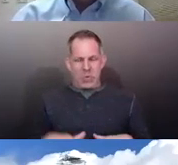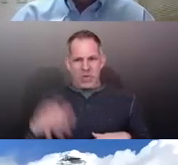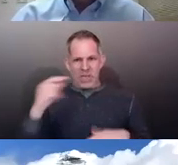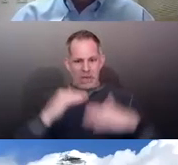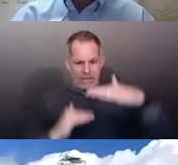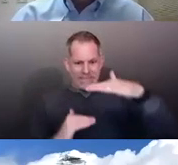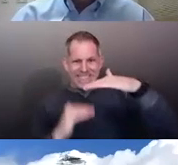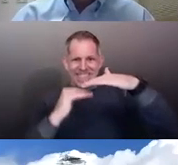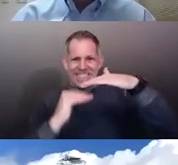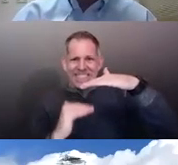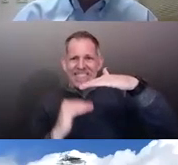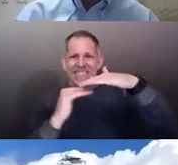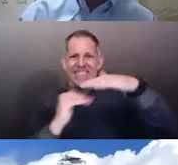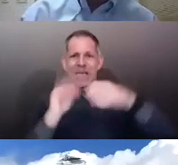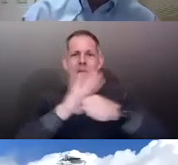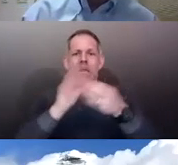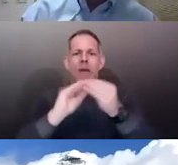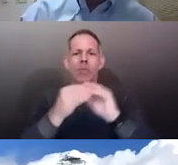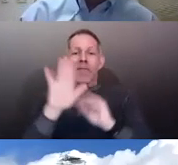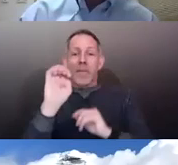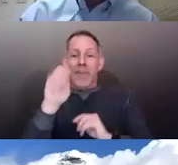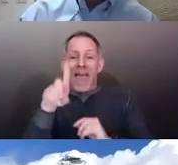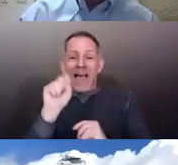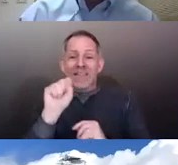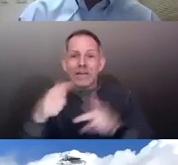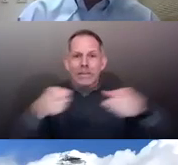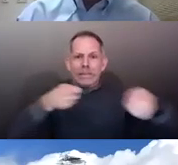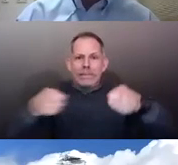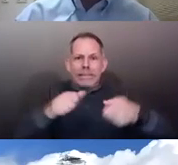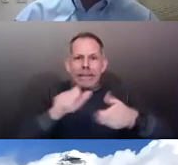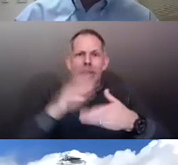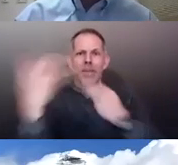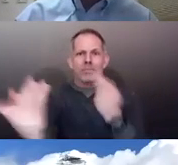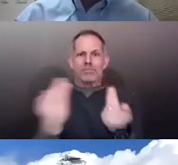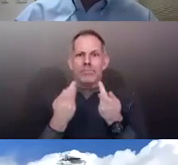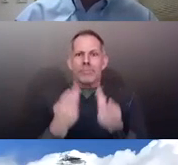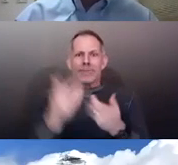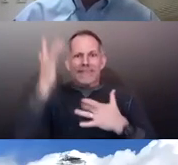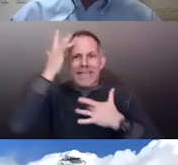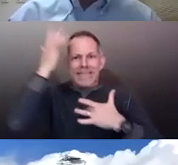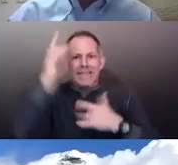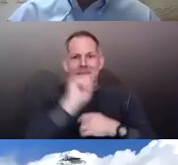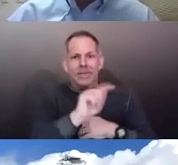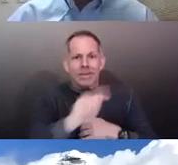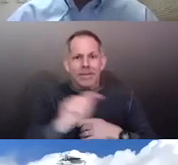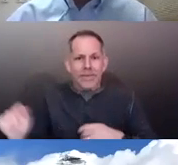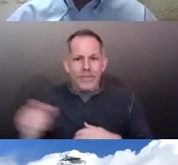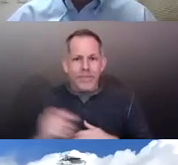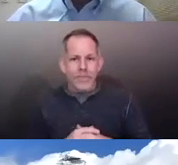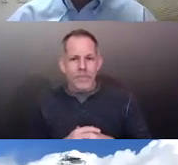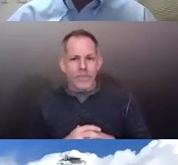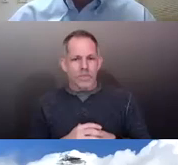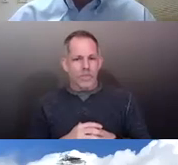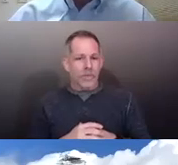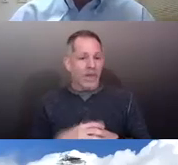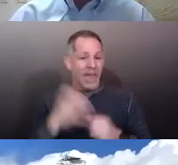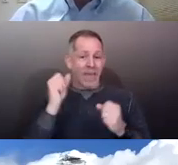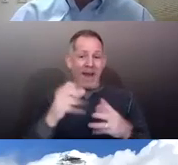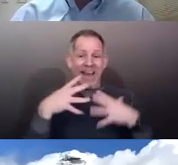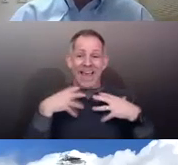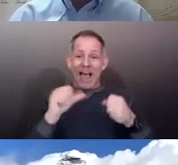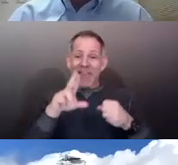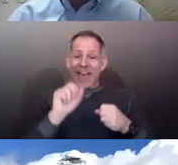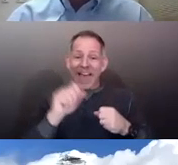need to take care of people, and then the supplies and the care space that outpatient centers need,